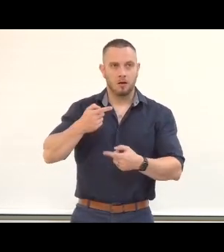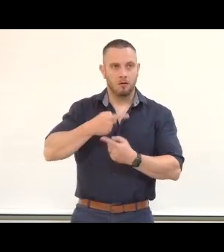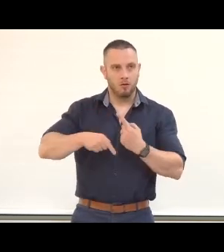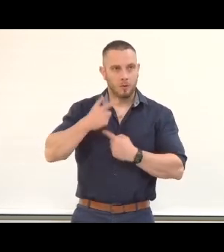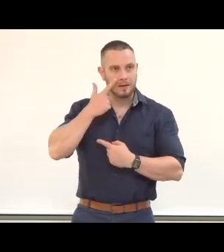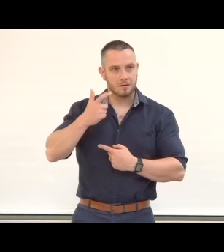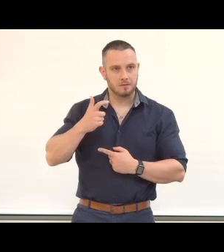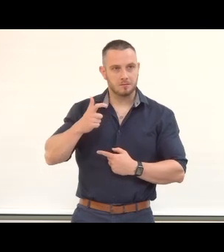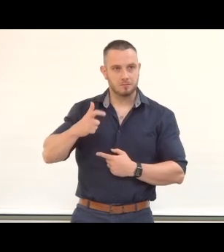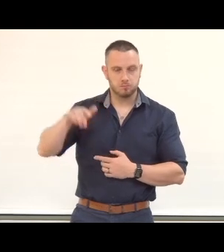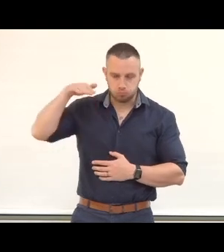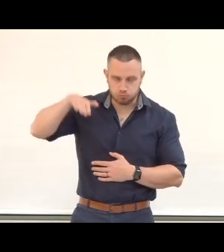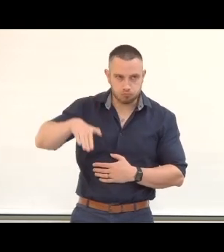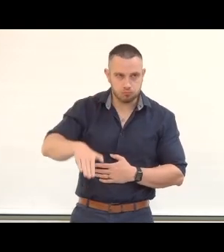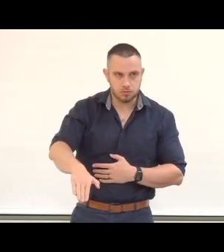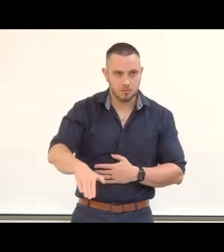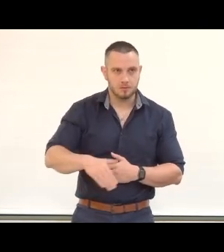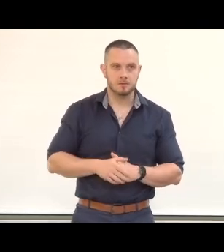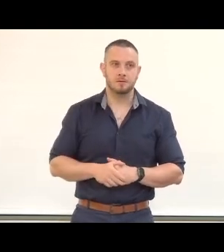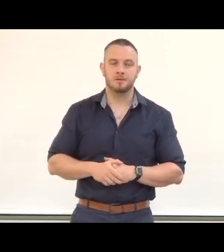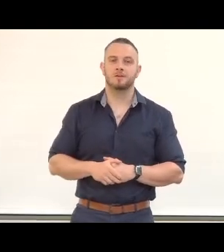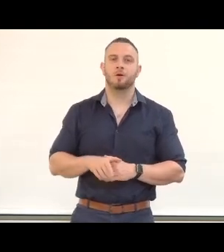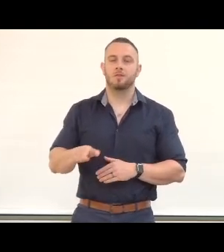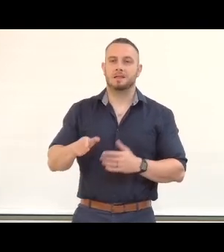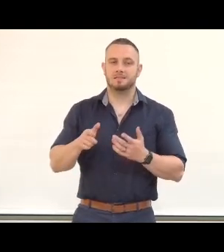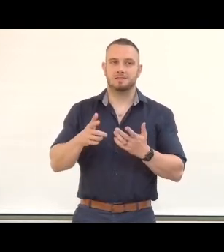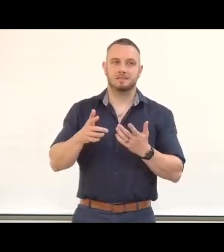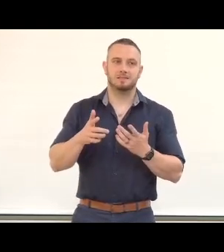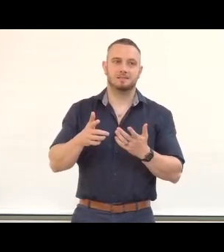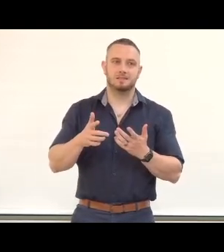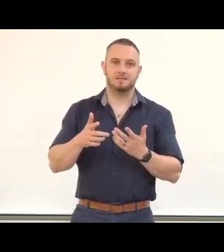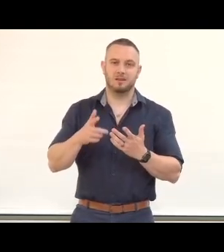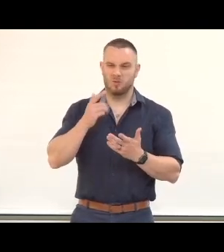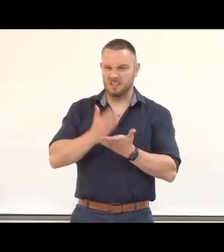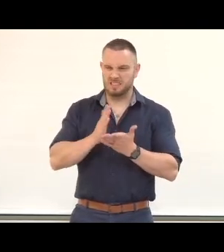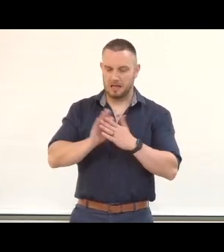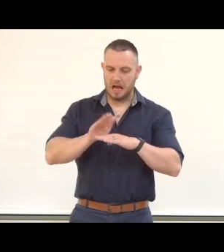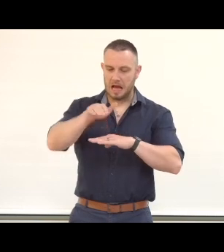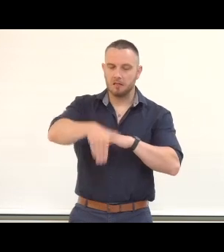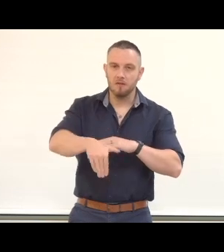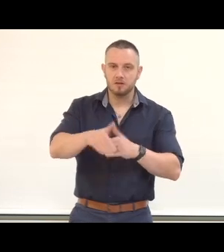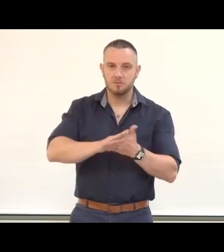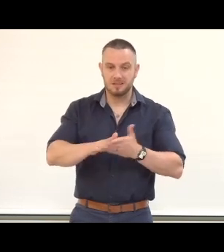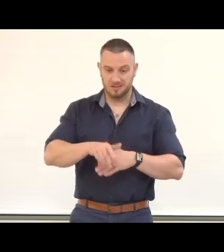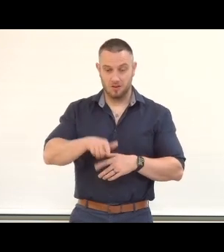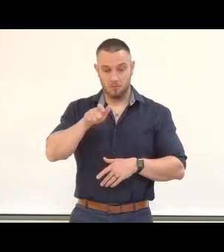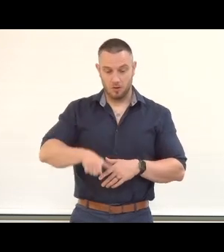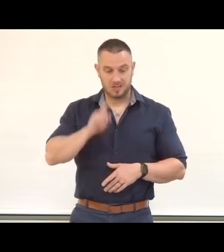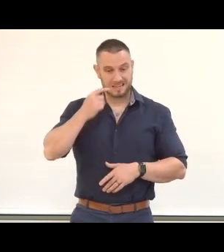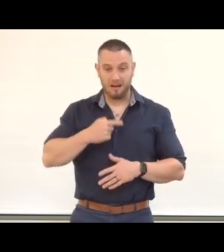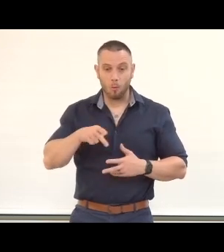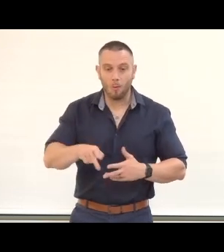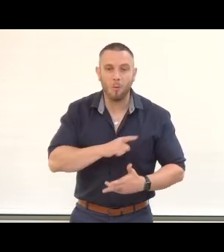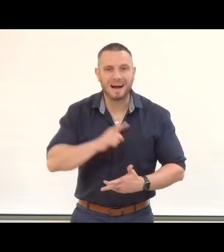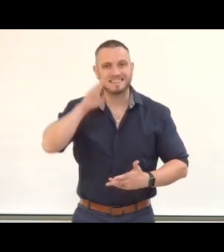let down a hill, for example. So that's where you can, or a cliff actually. So where the analog astronaut, they cannot go, it's too